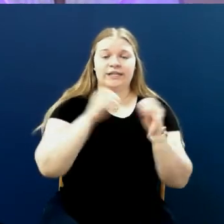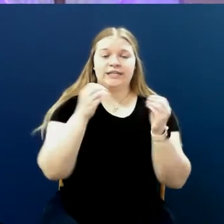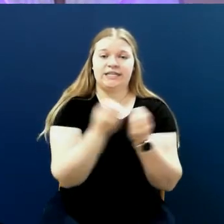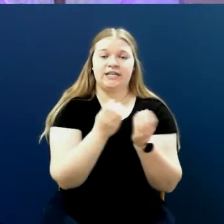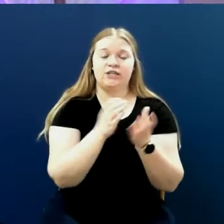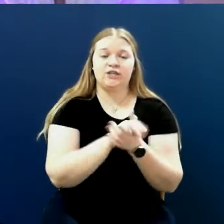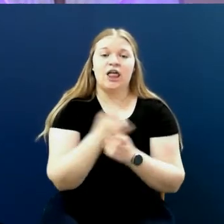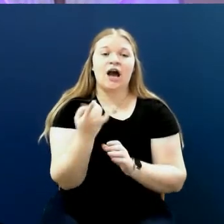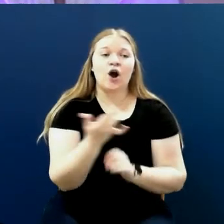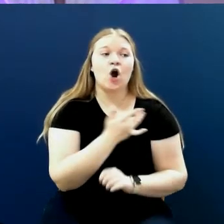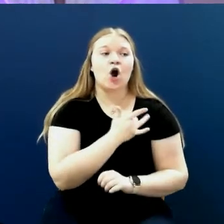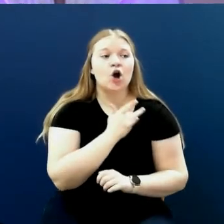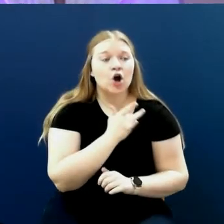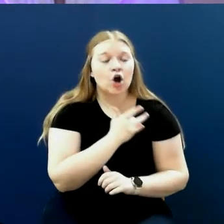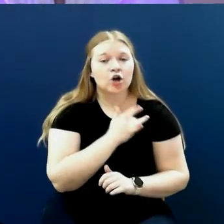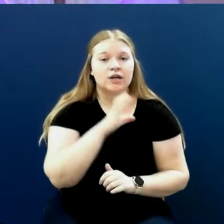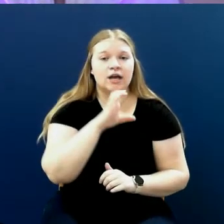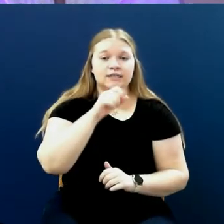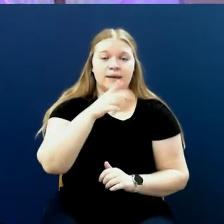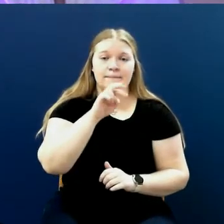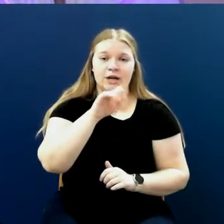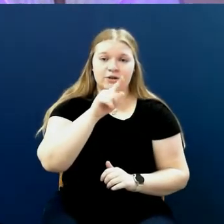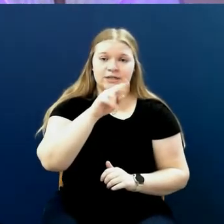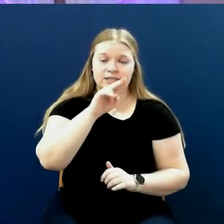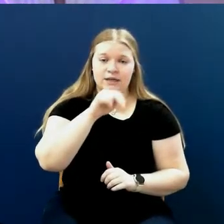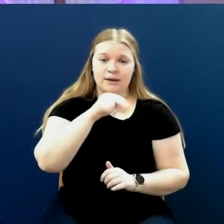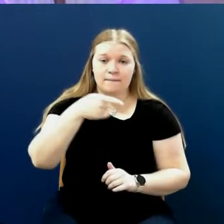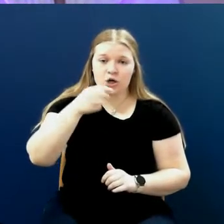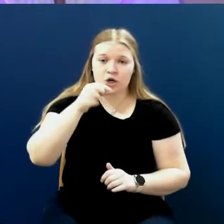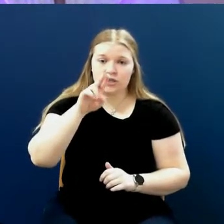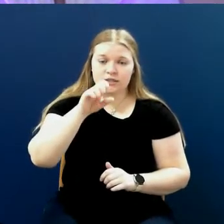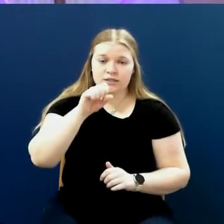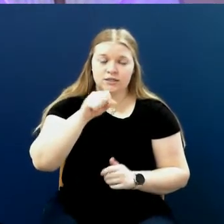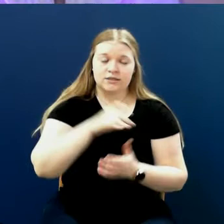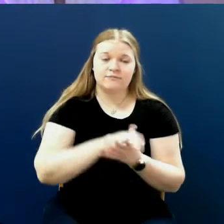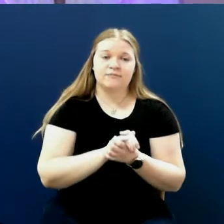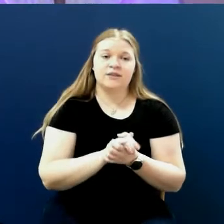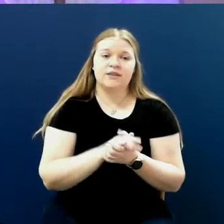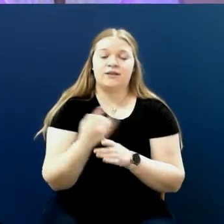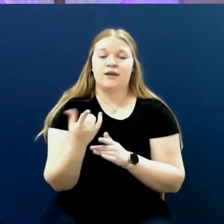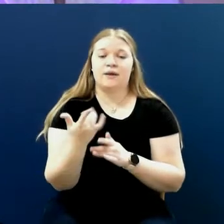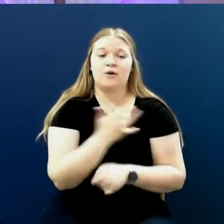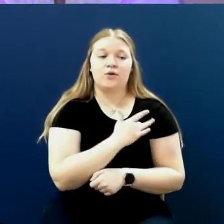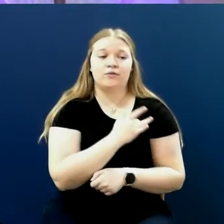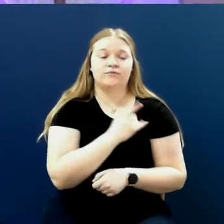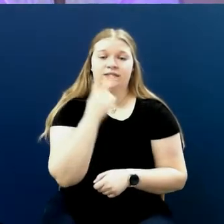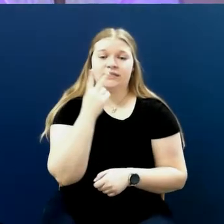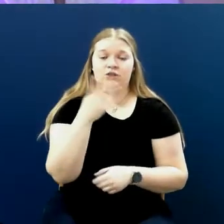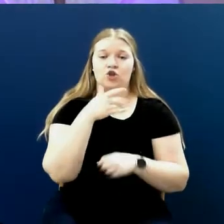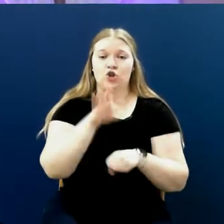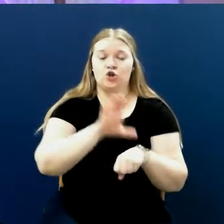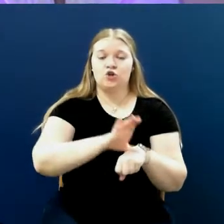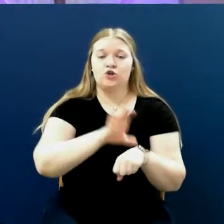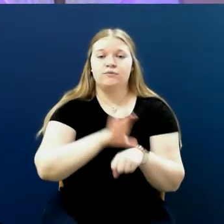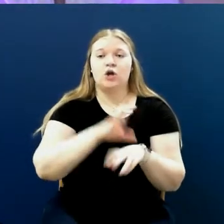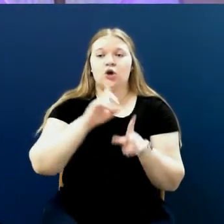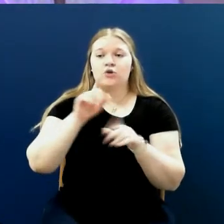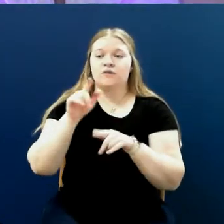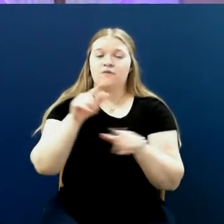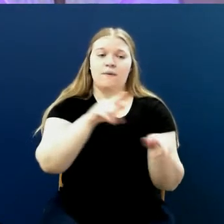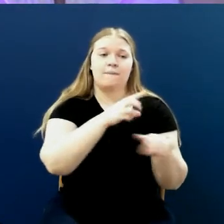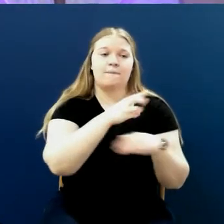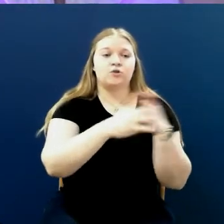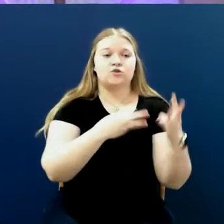that heart that Samaritan's Purse has is the same heart we've seen throughout the church. You go to many parts of the